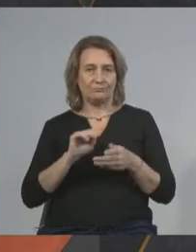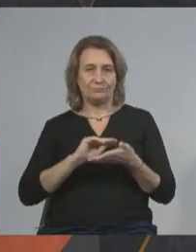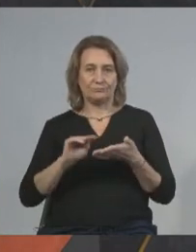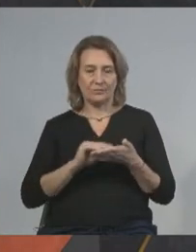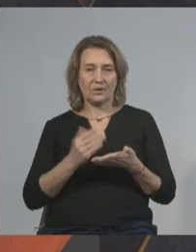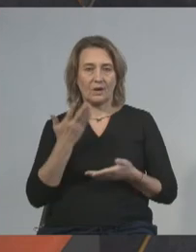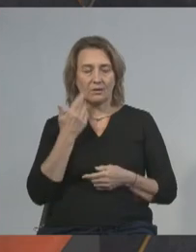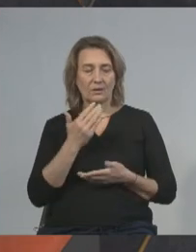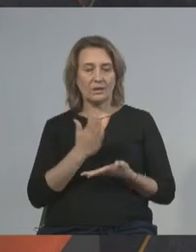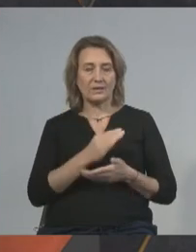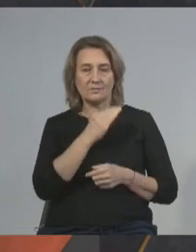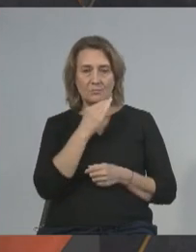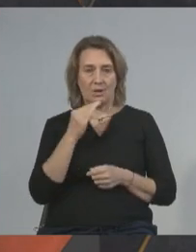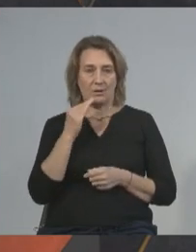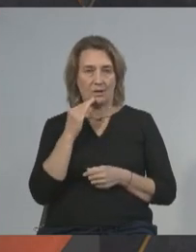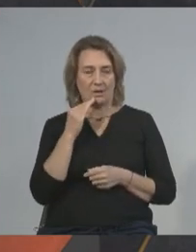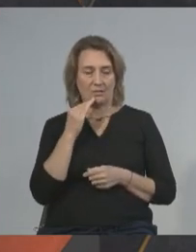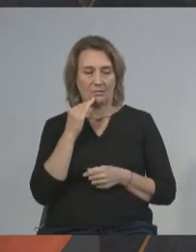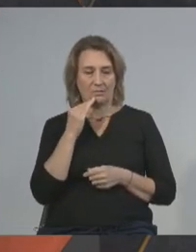of monetization